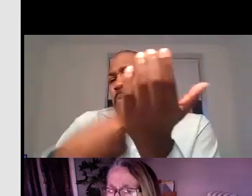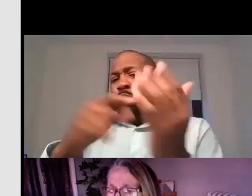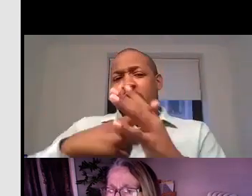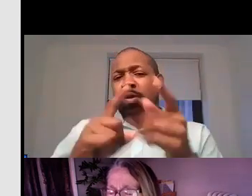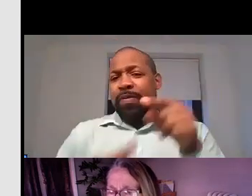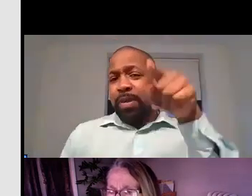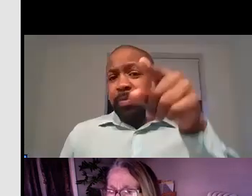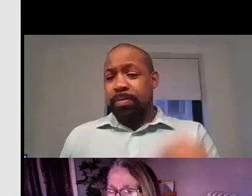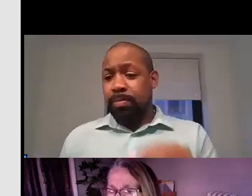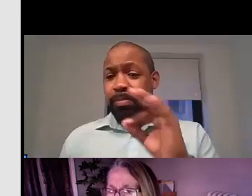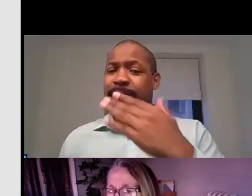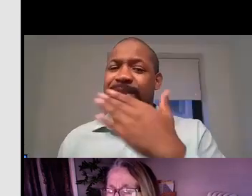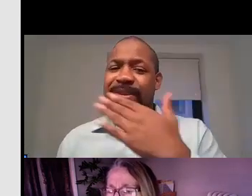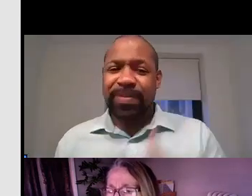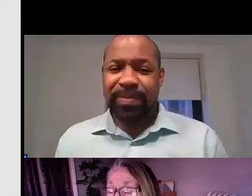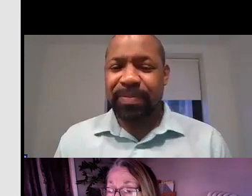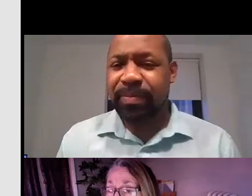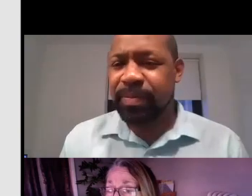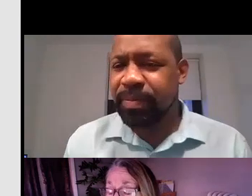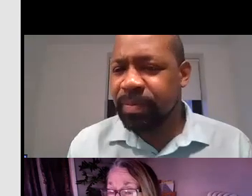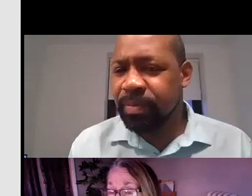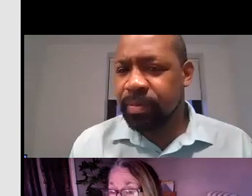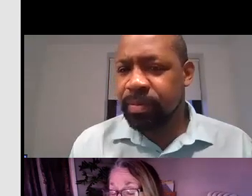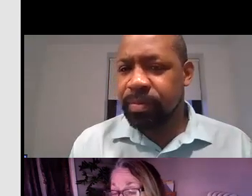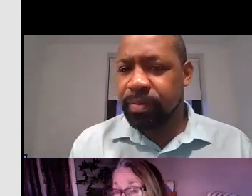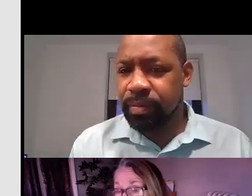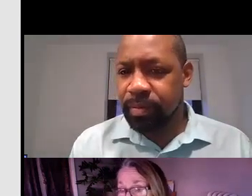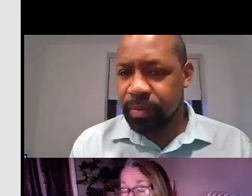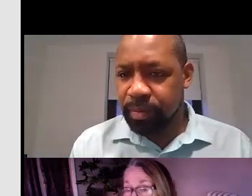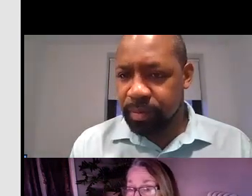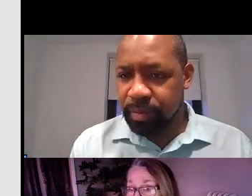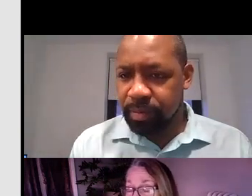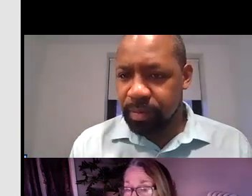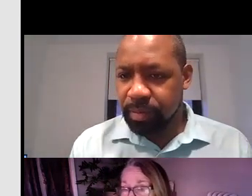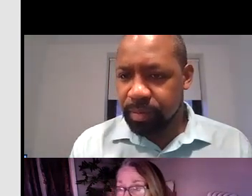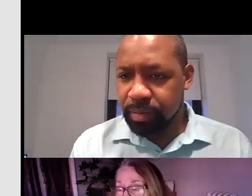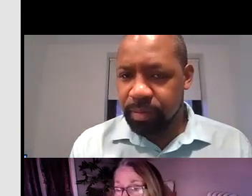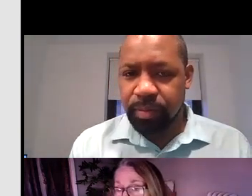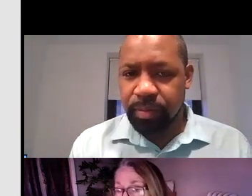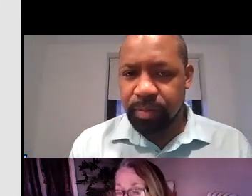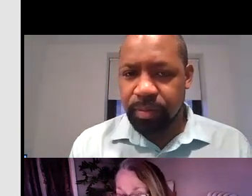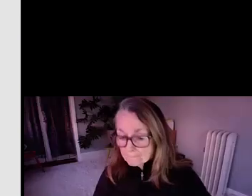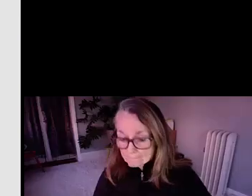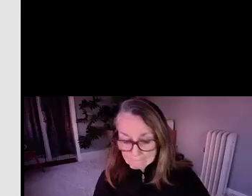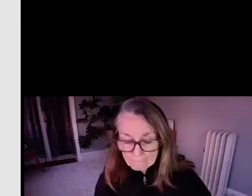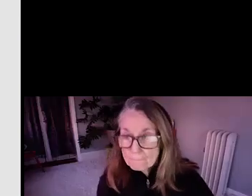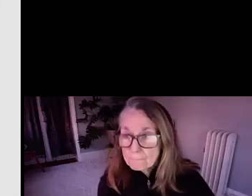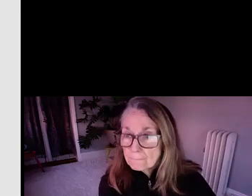talk to directors of agencies and have a deeper discussion with them based on data.